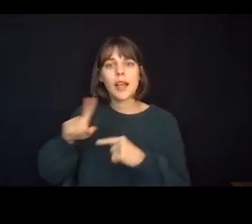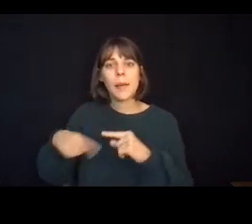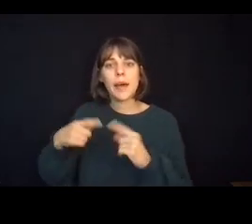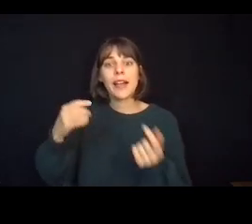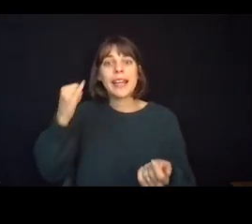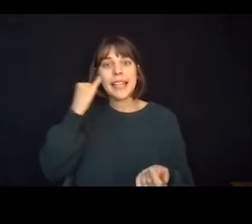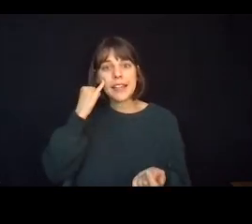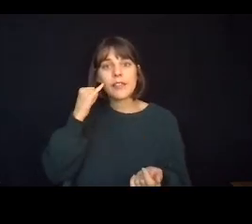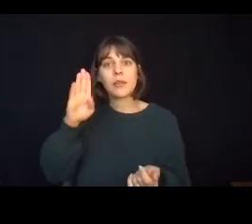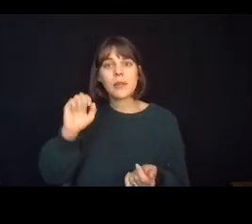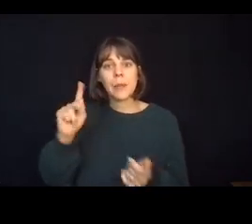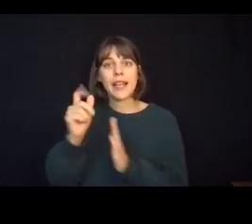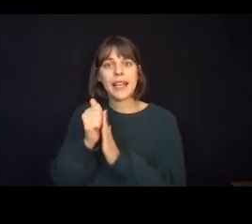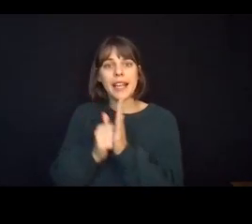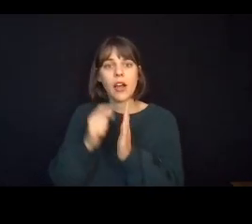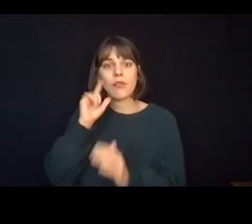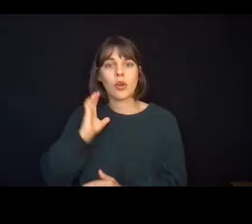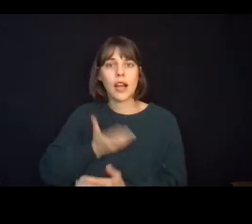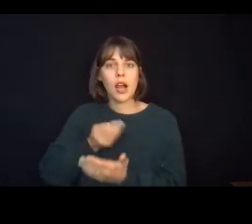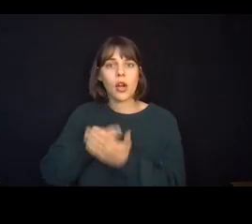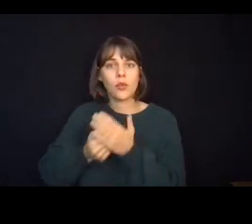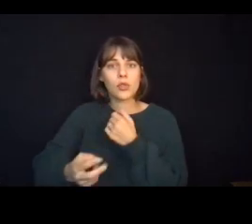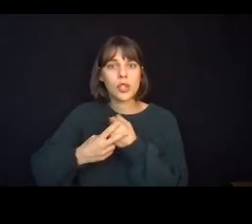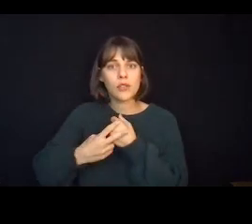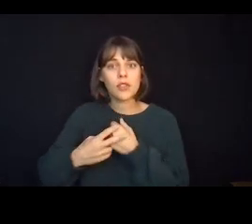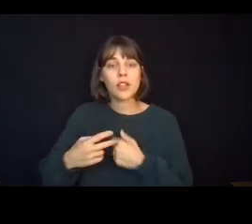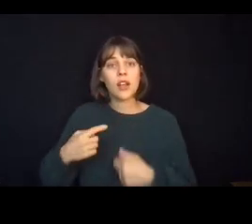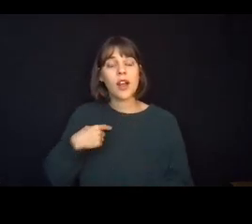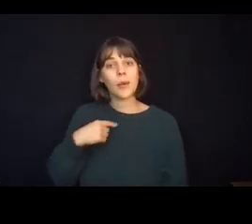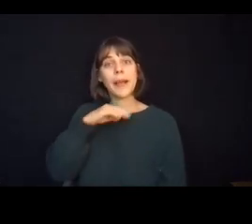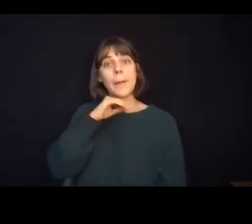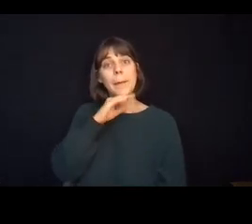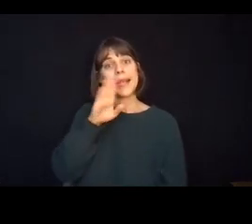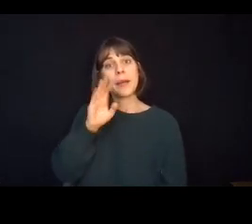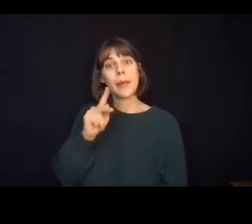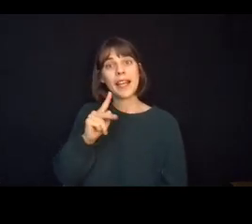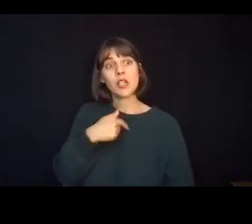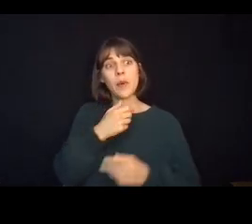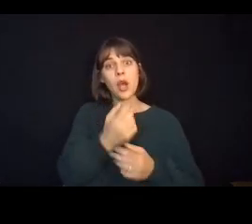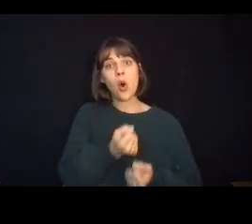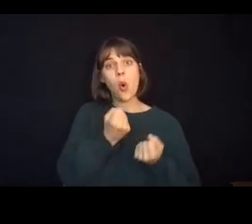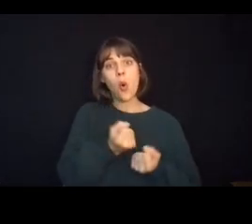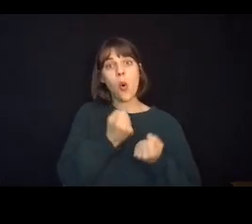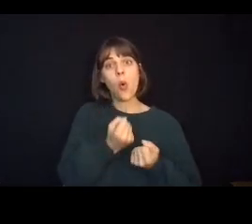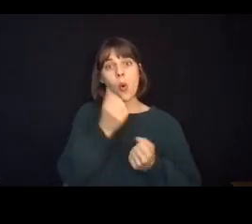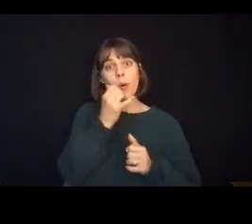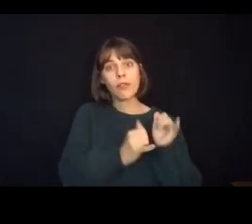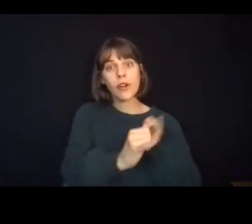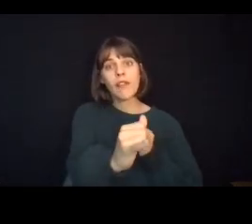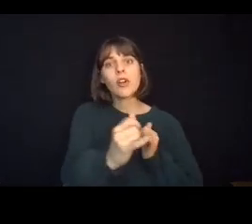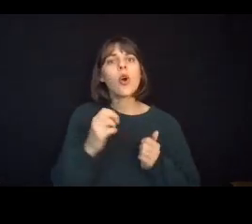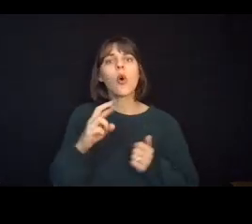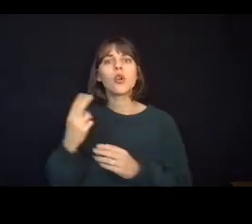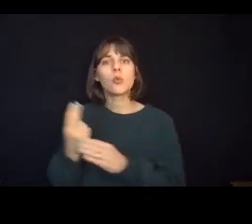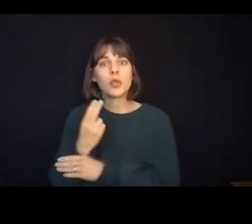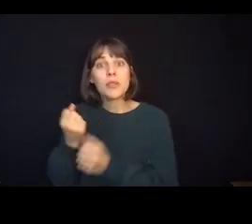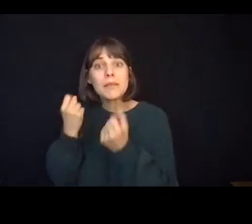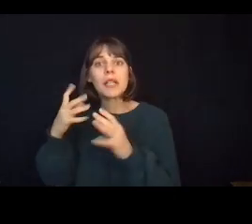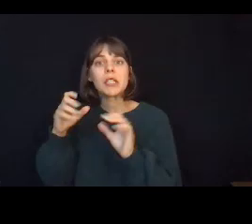we have for our reserves. Are we a piggy bank and we're supposed to sit on that forever? Should we be getting that out the door as much as possible for